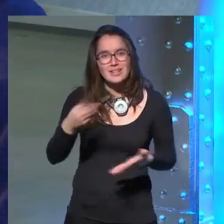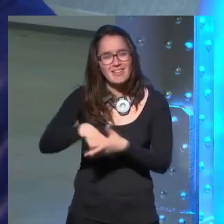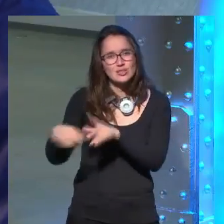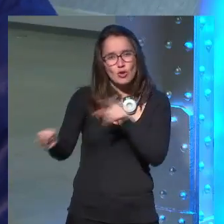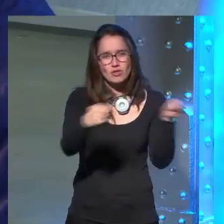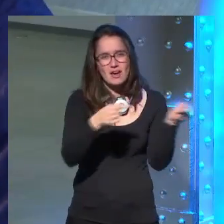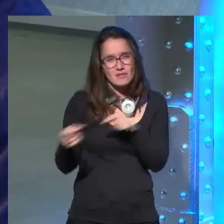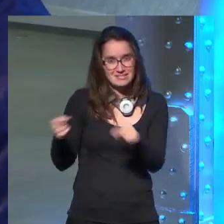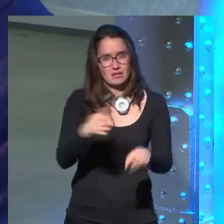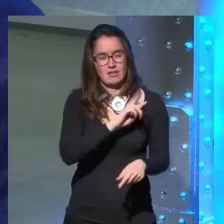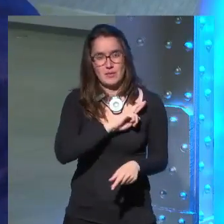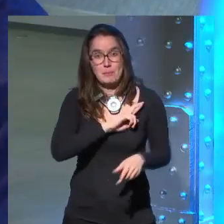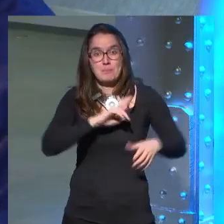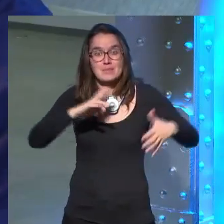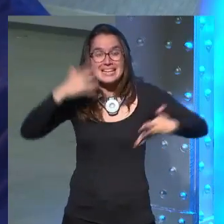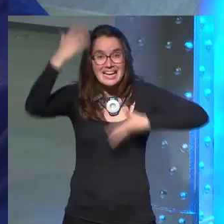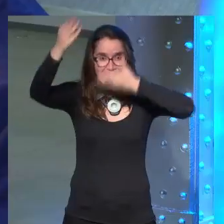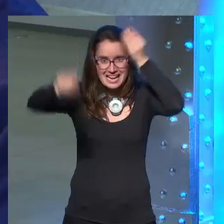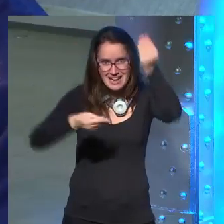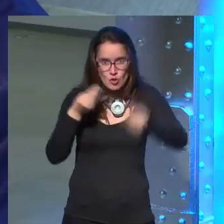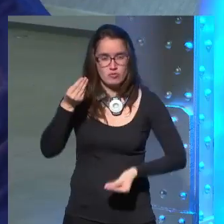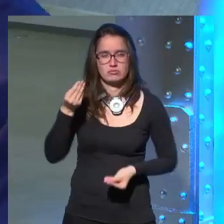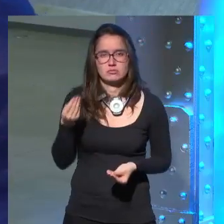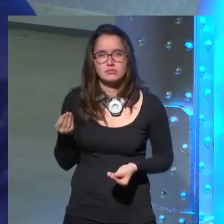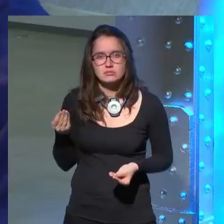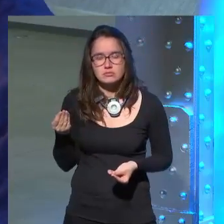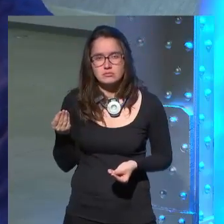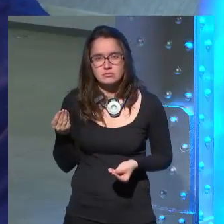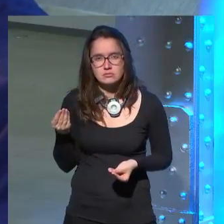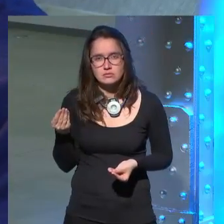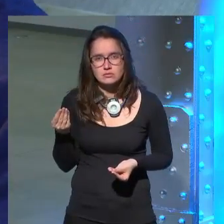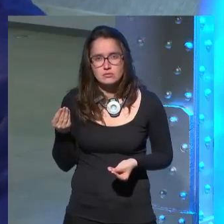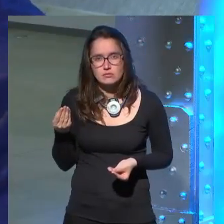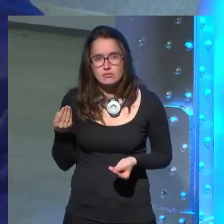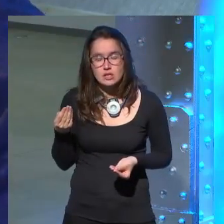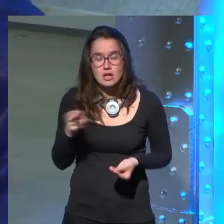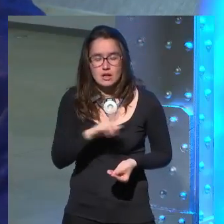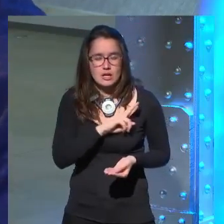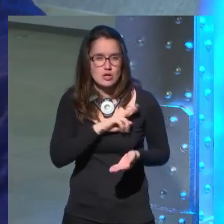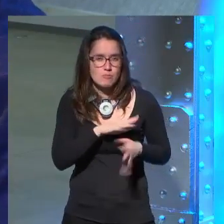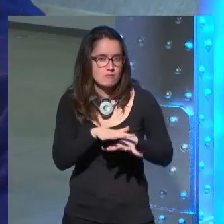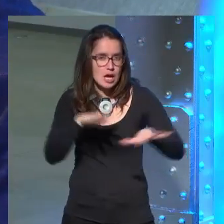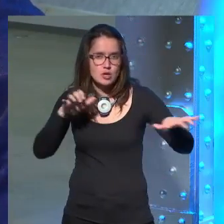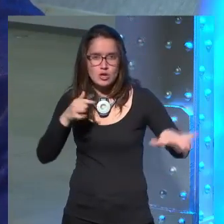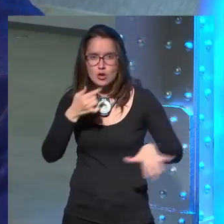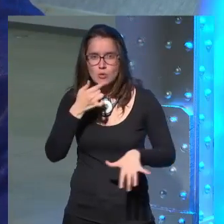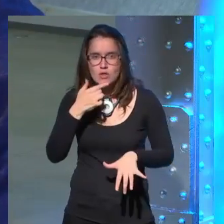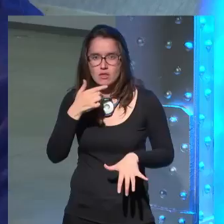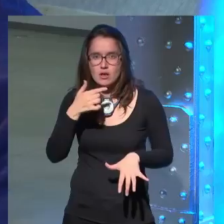course, I do think that most of religion, as Herbert McCabe said, has